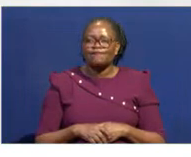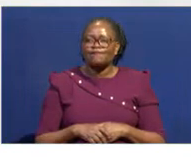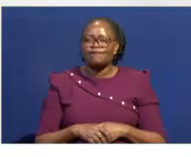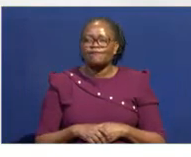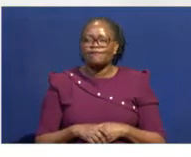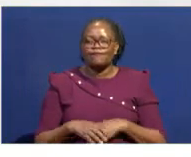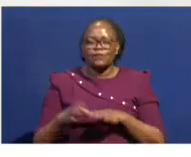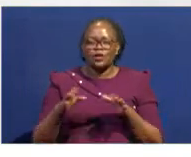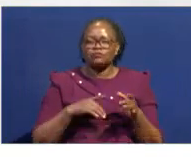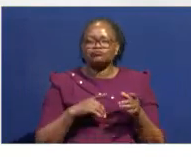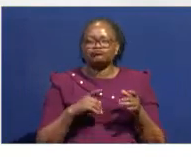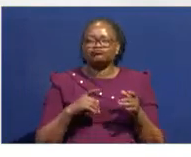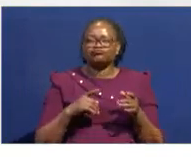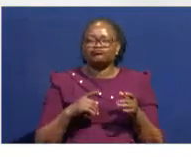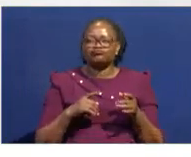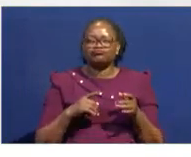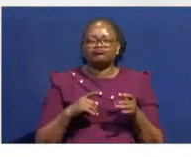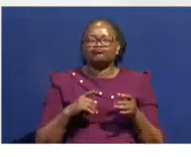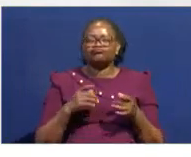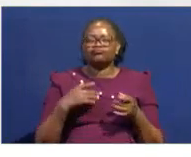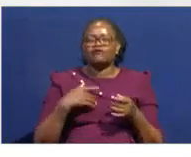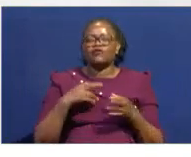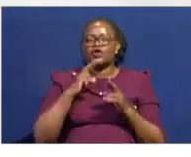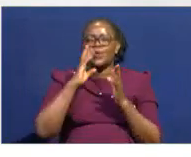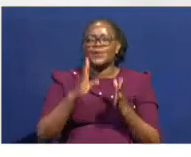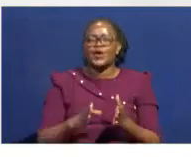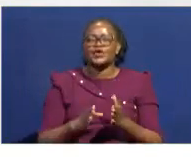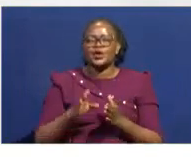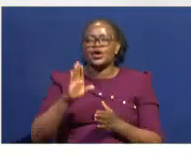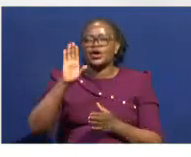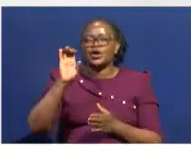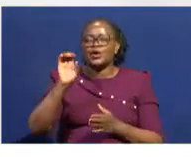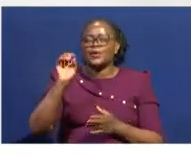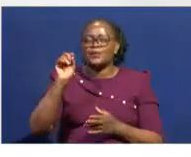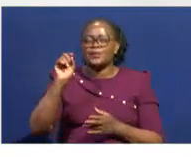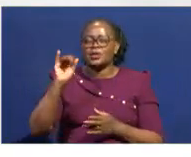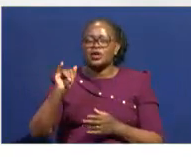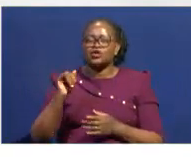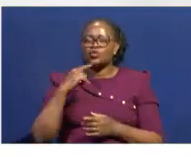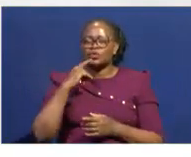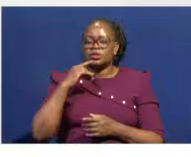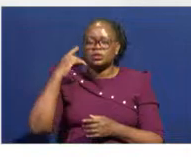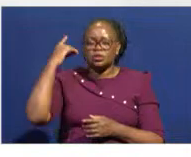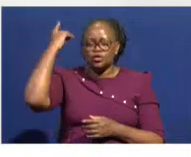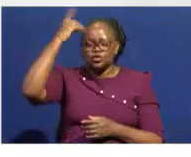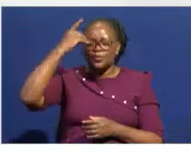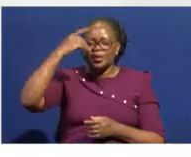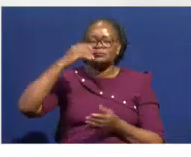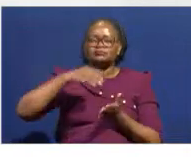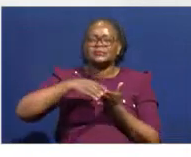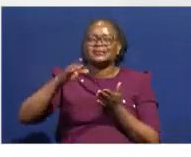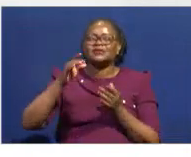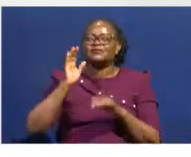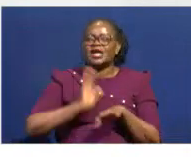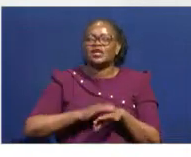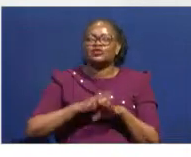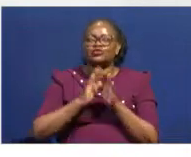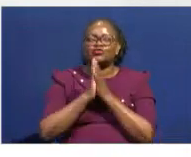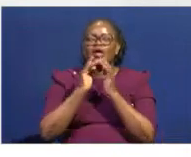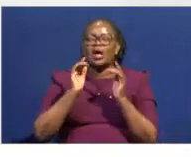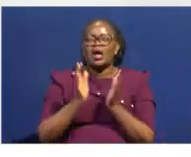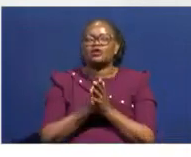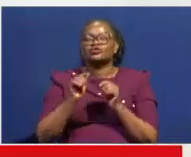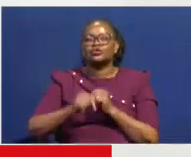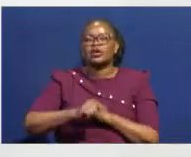We now link up with our reporter, Betty Kiptum, who is in Dubai, and she has been sending a very interesting story. And tonight,